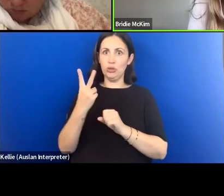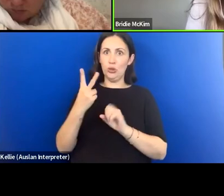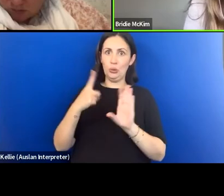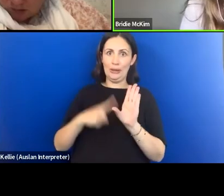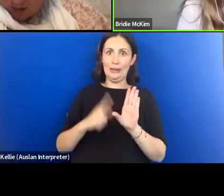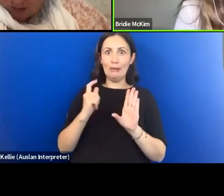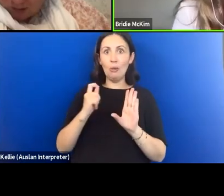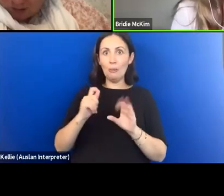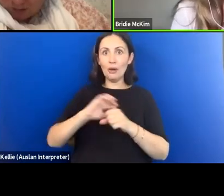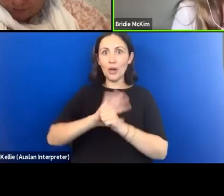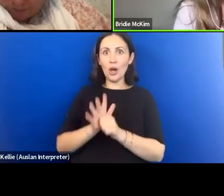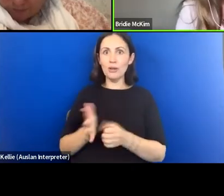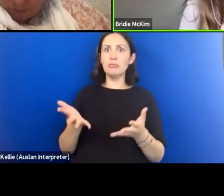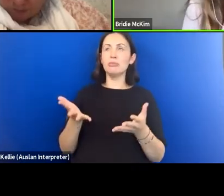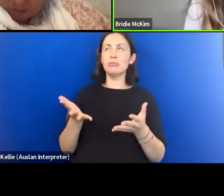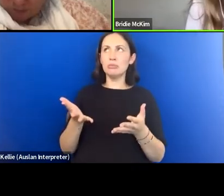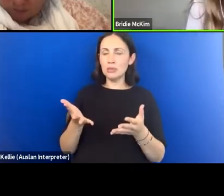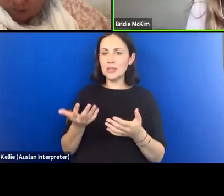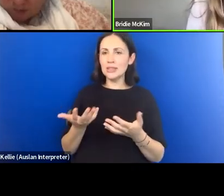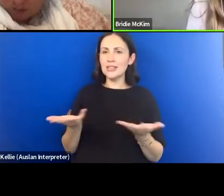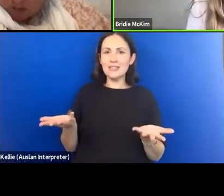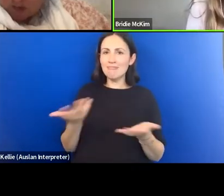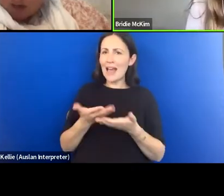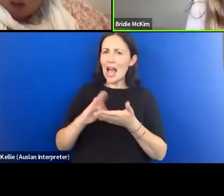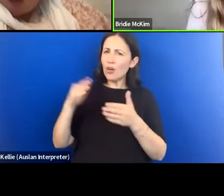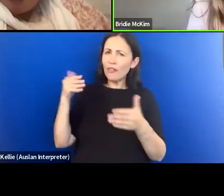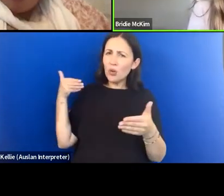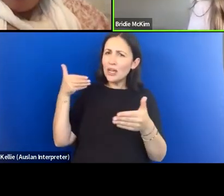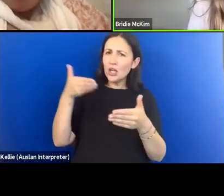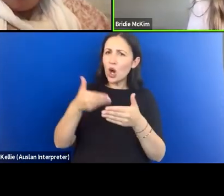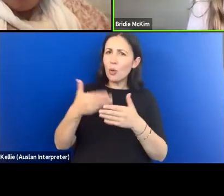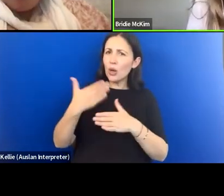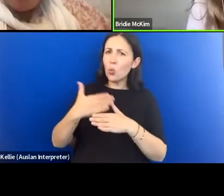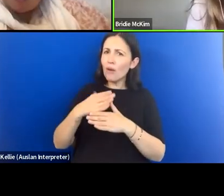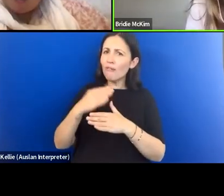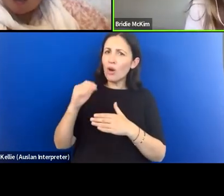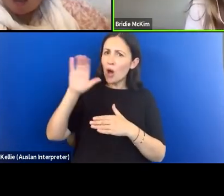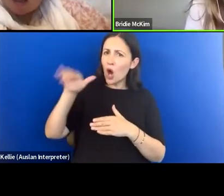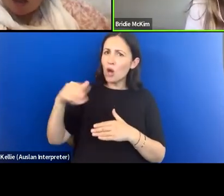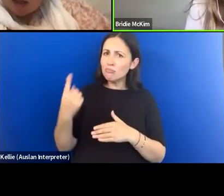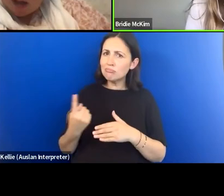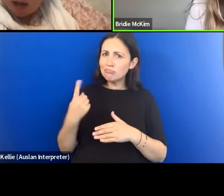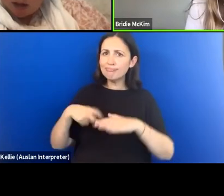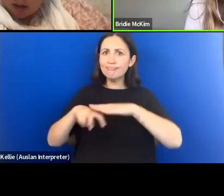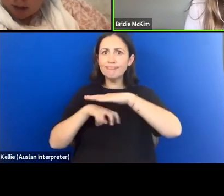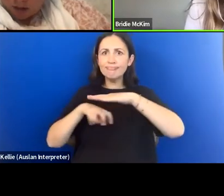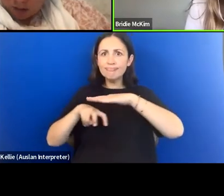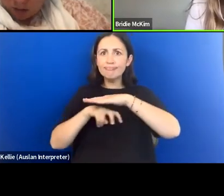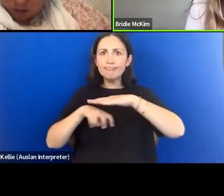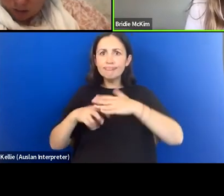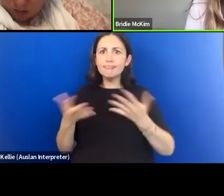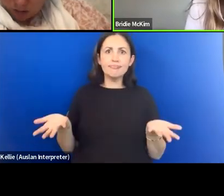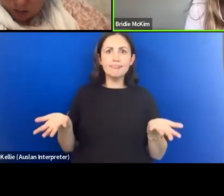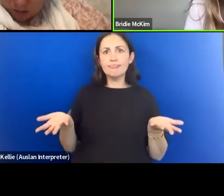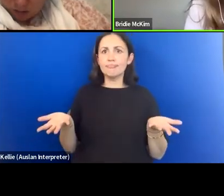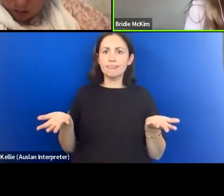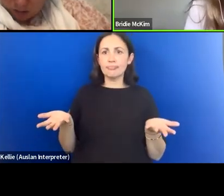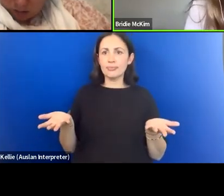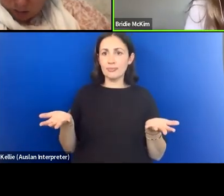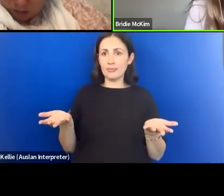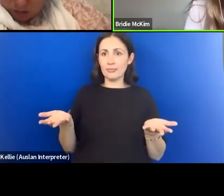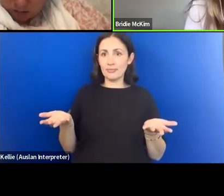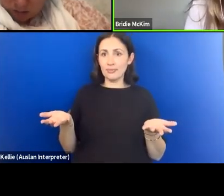in. How have you been going working from home? And I guess the age-old question, like,